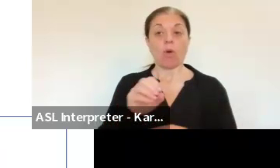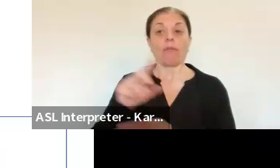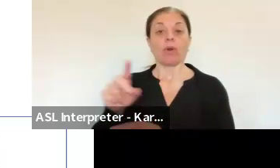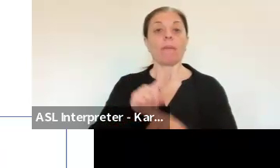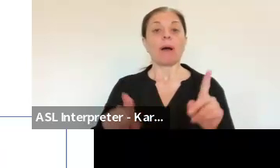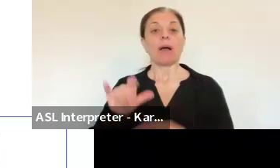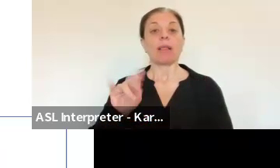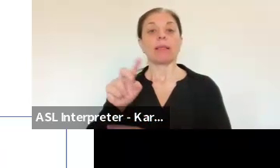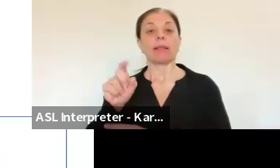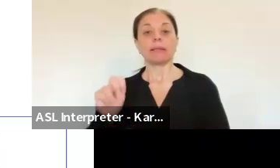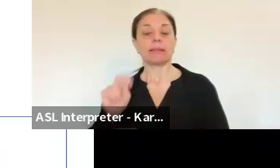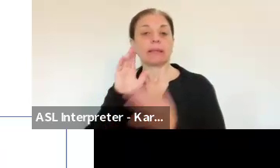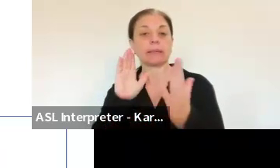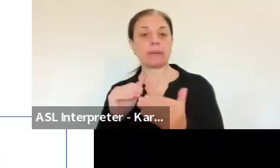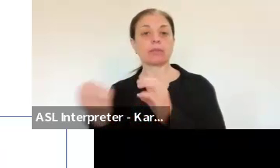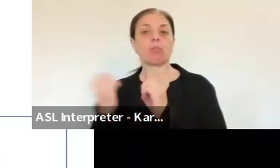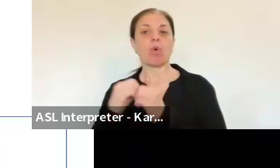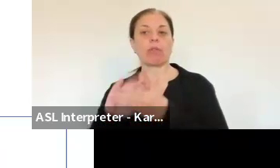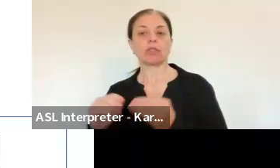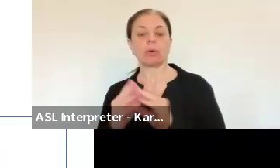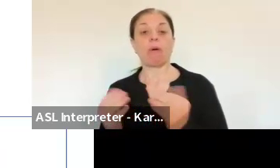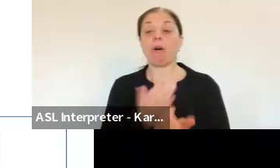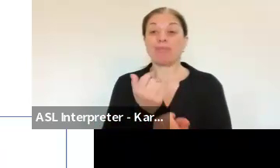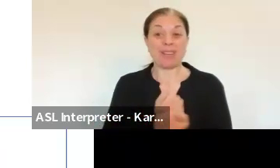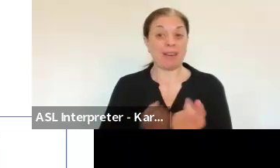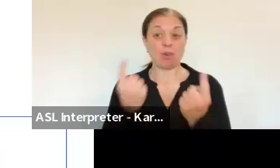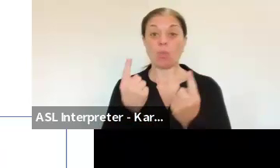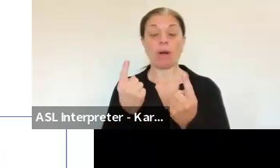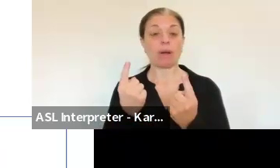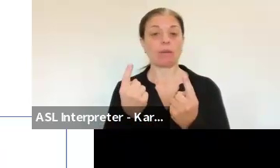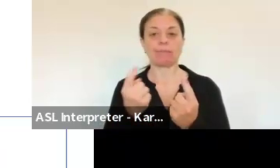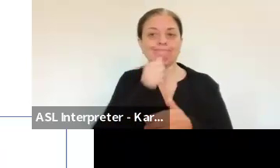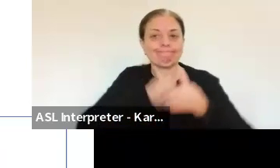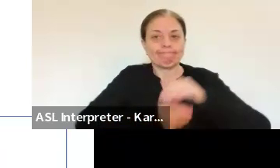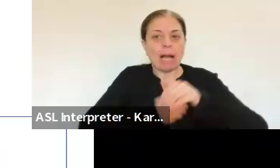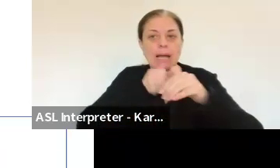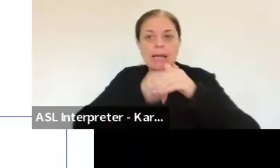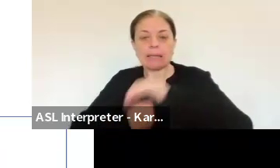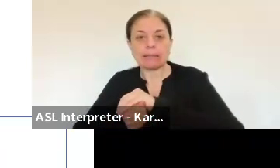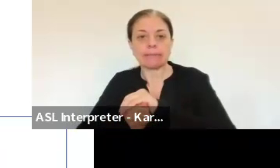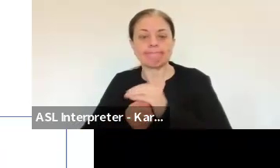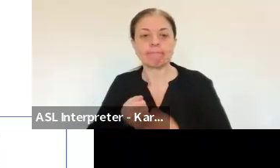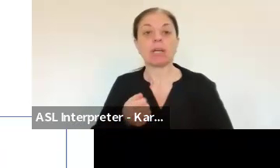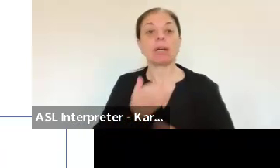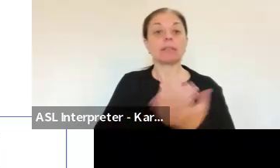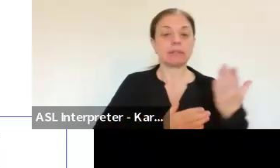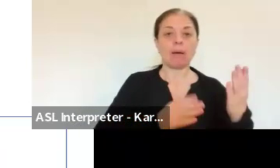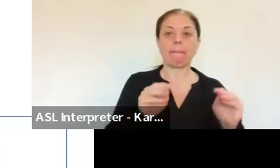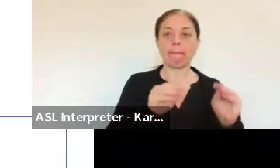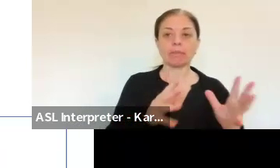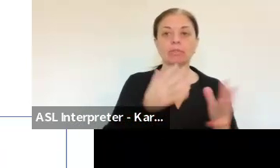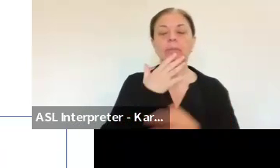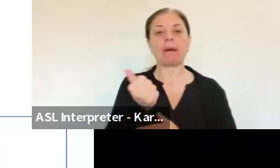Linden suspects there's more to the story. Nearly everyone on campus has something to hide, and some mysteries are better left